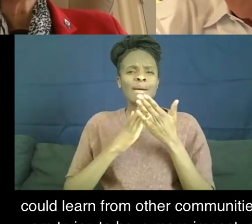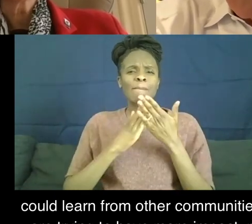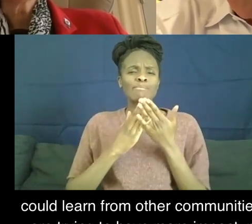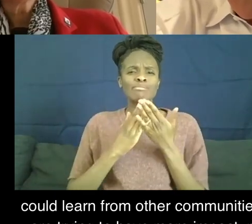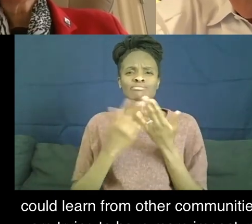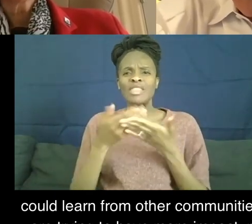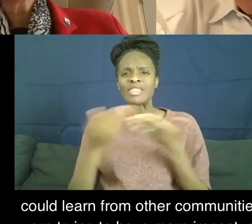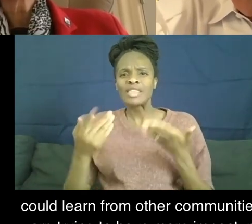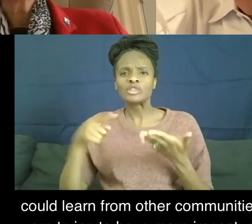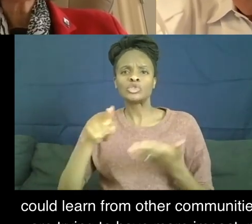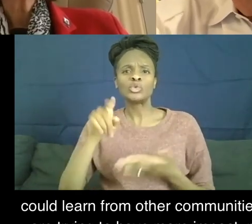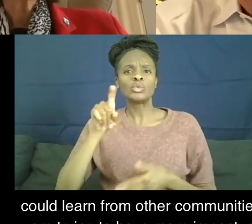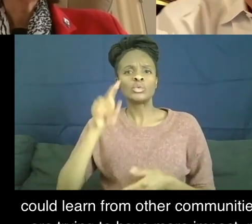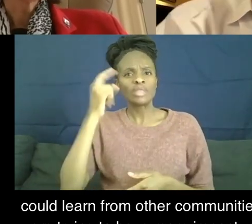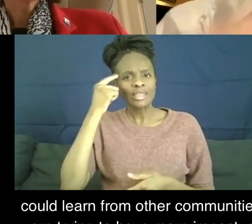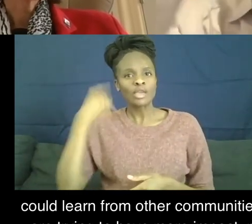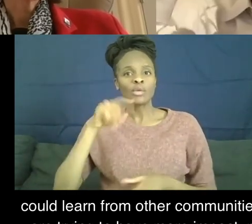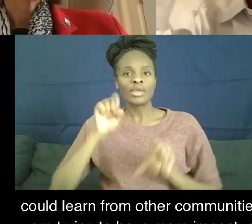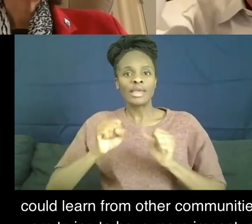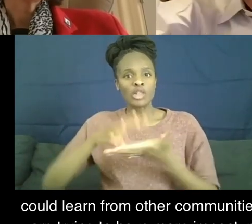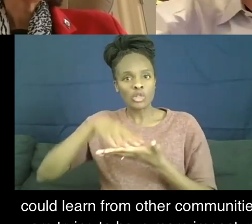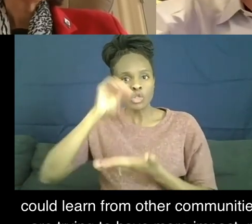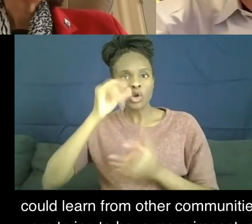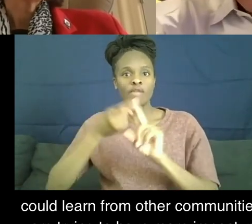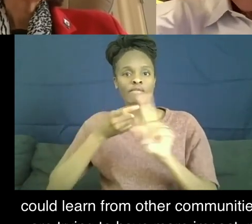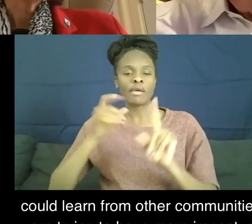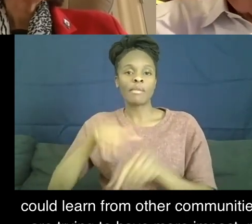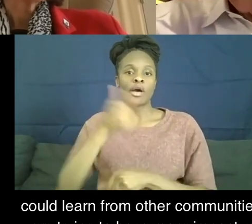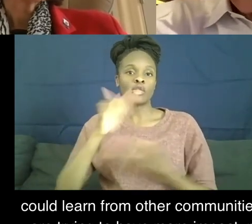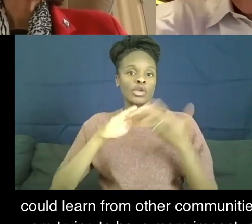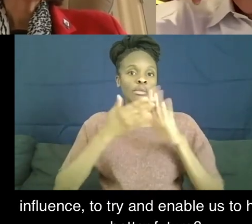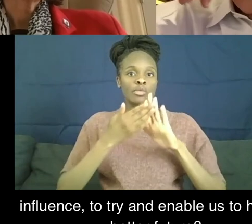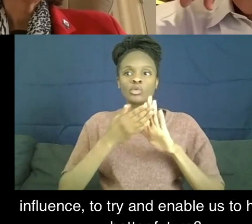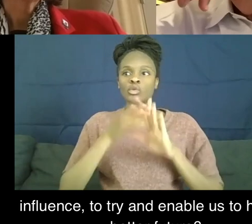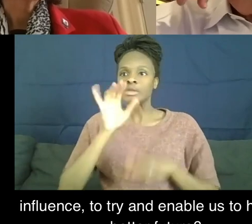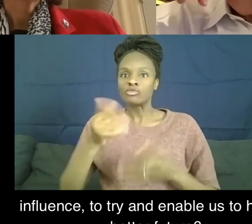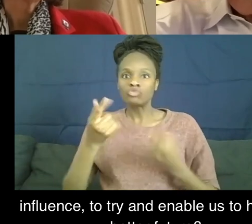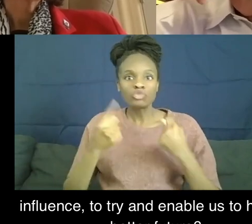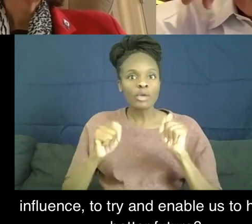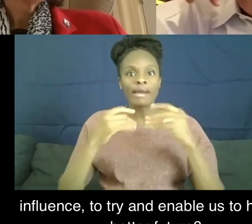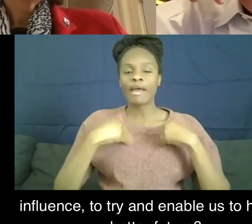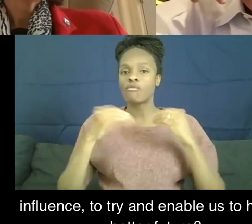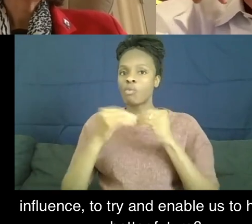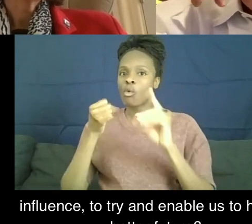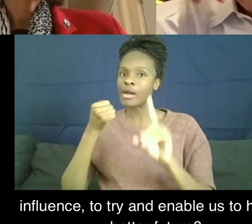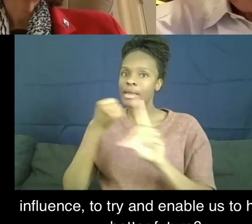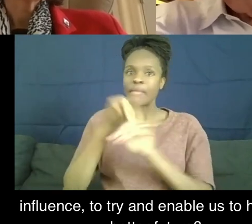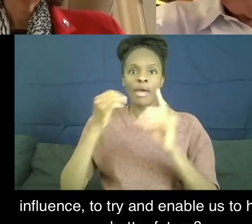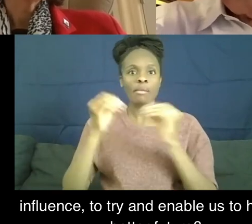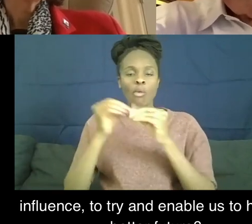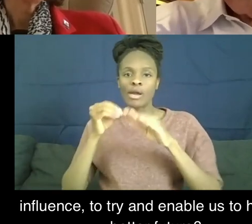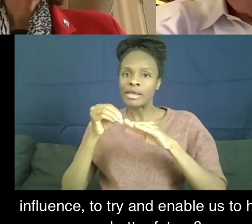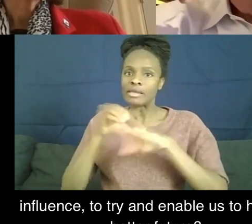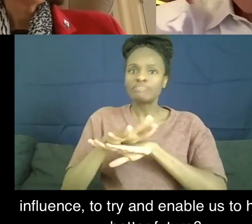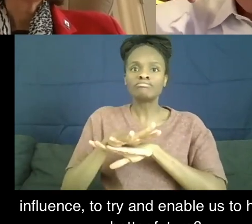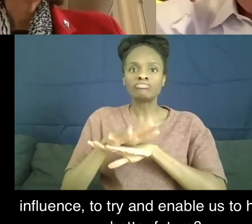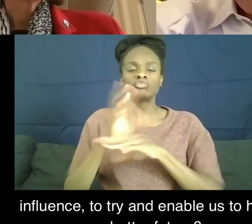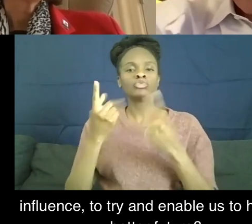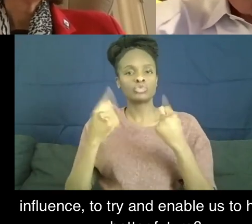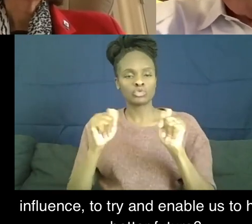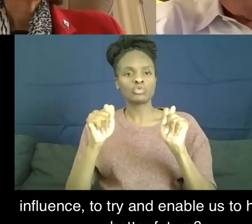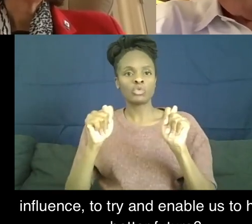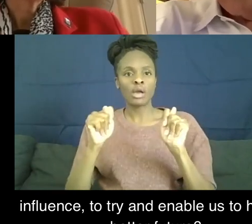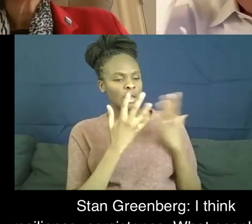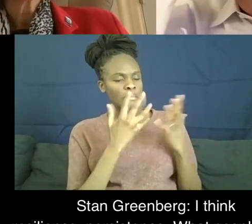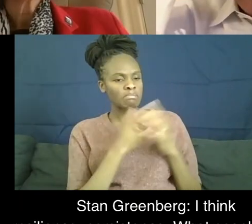learn, um, from other communities that are trying to have more impact, more influence, uh, to try and enable us to have a